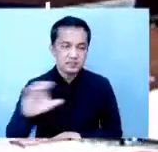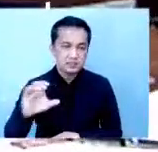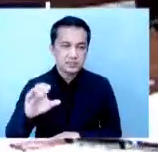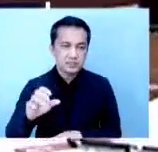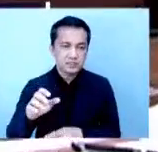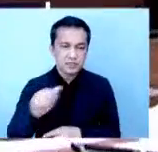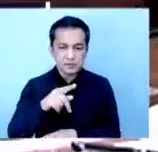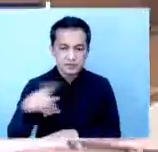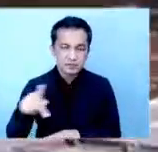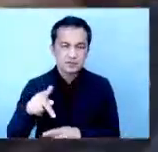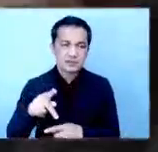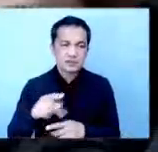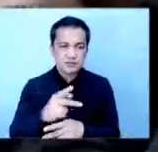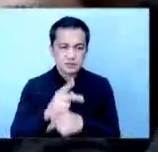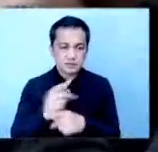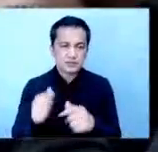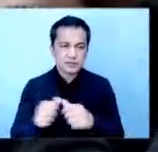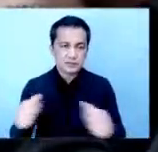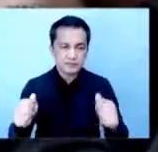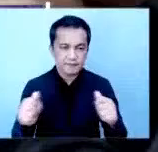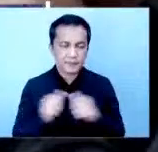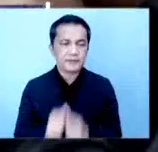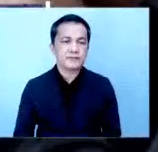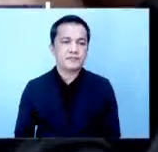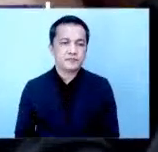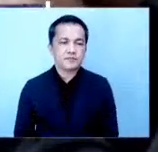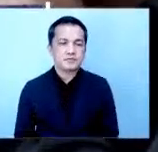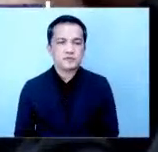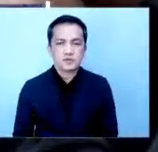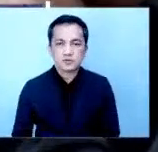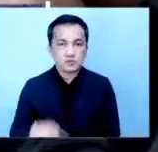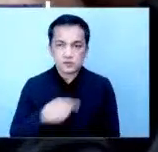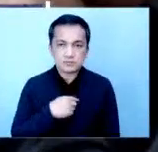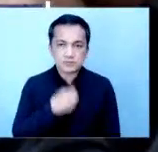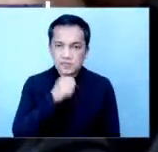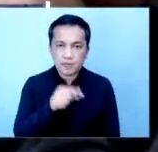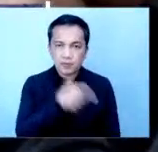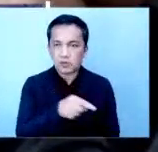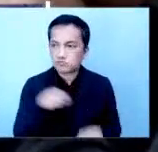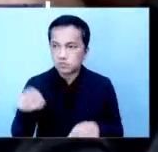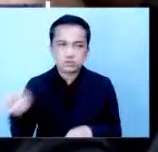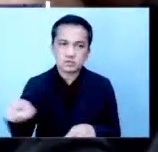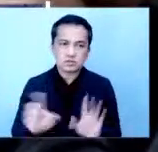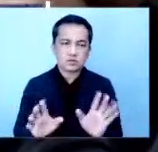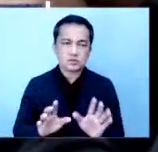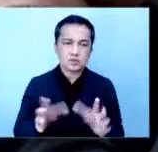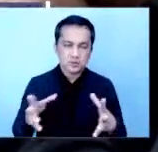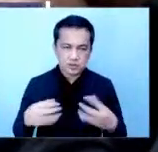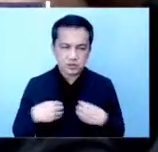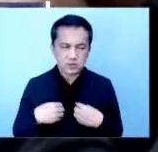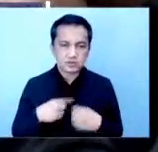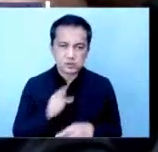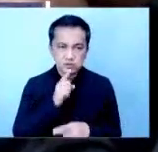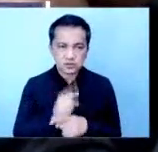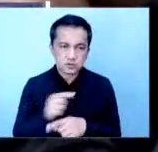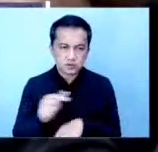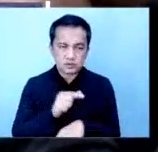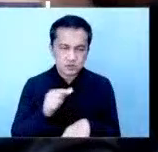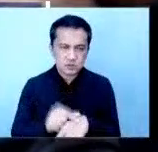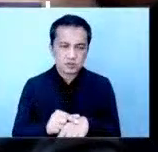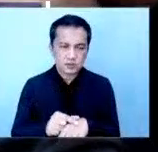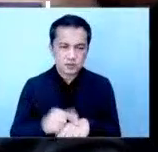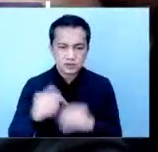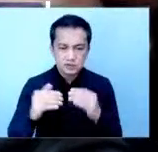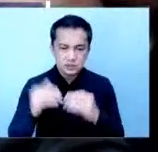mga protected area. We are not pointing fingers here. We are acknowledging the facts on the ground. We are acknowledging the gaps in the